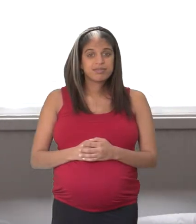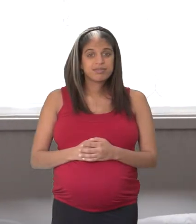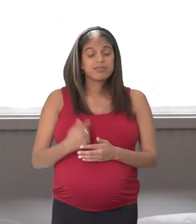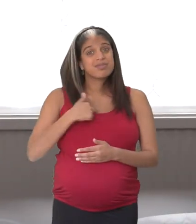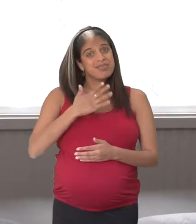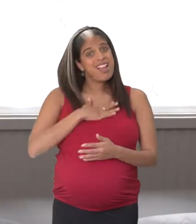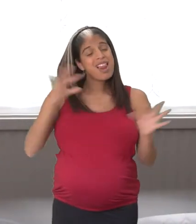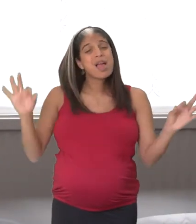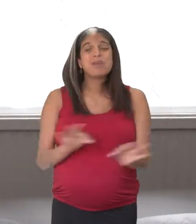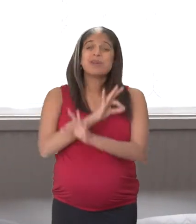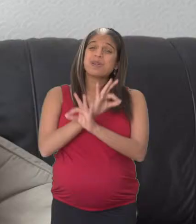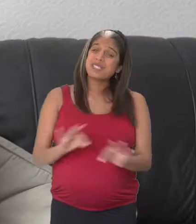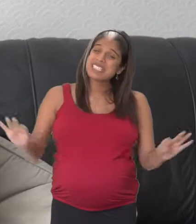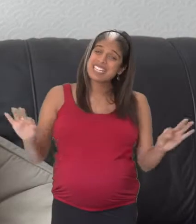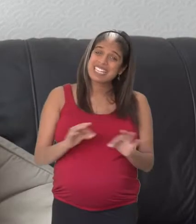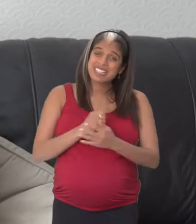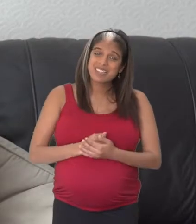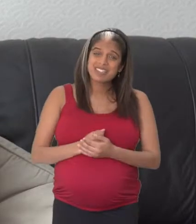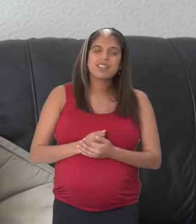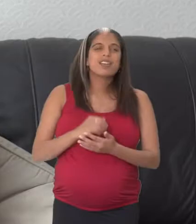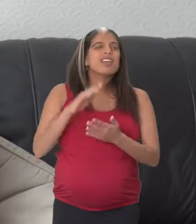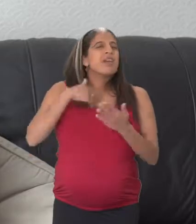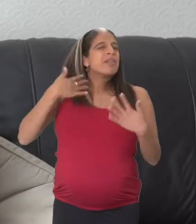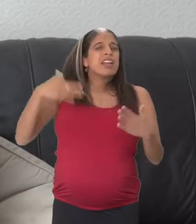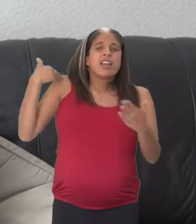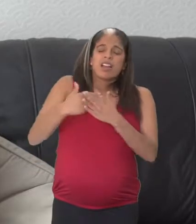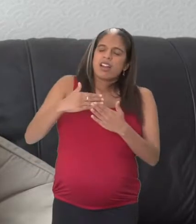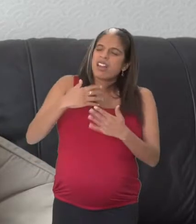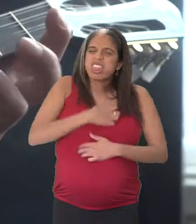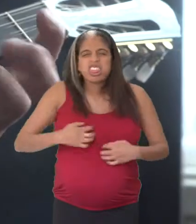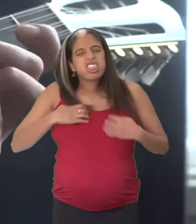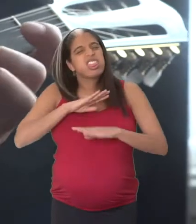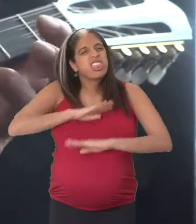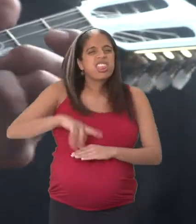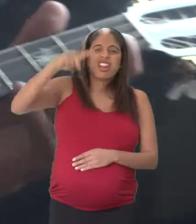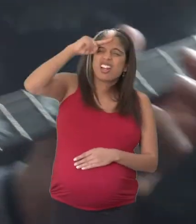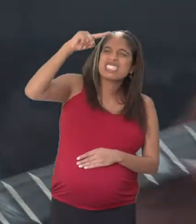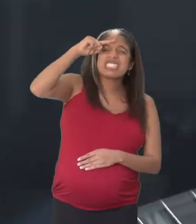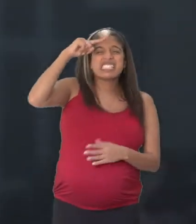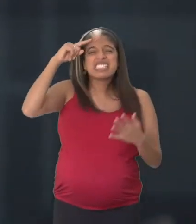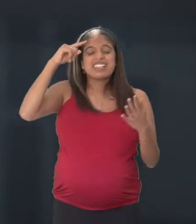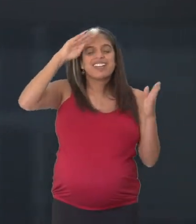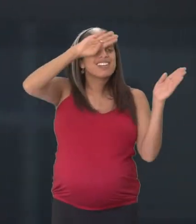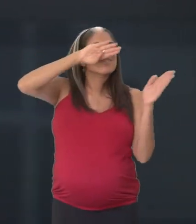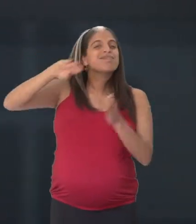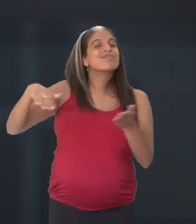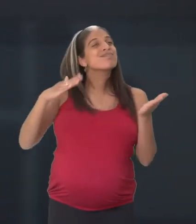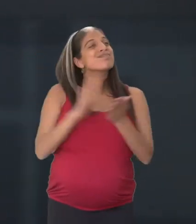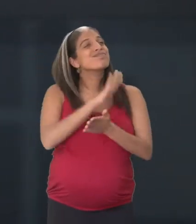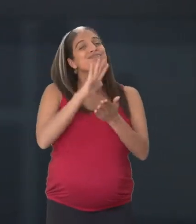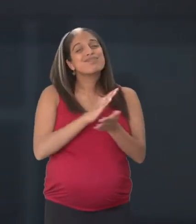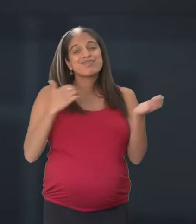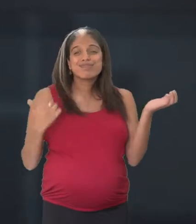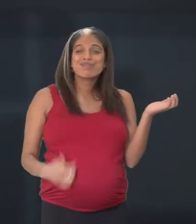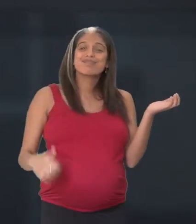there. I like the music. It gives me the break of all the bad thoughts to leave them one